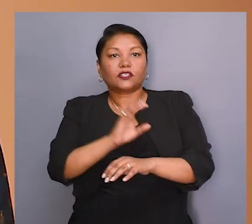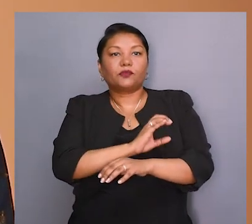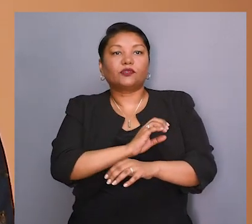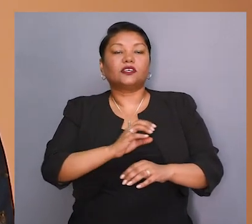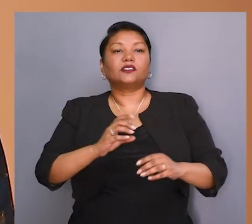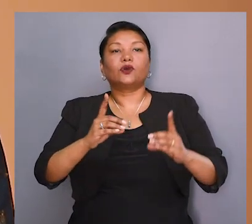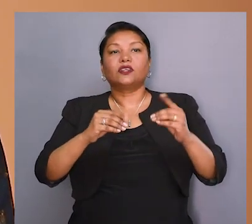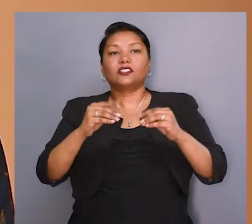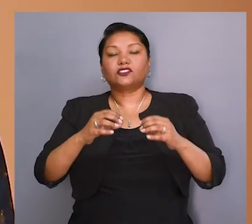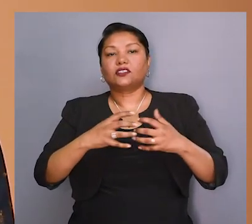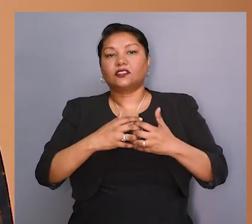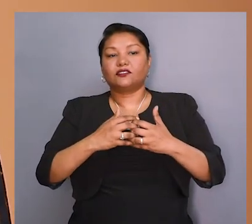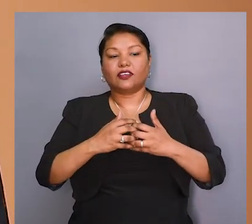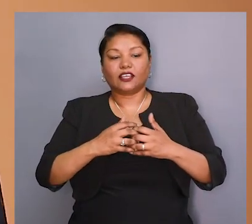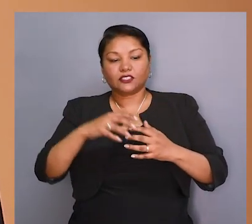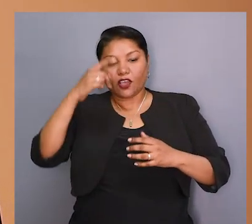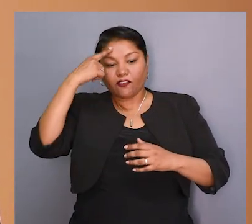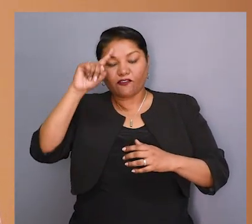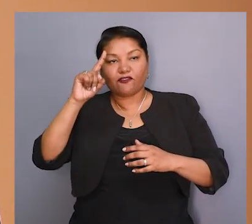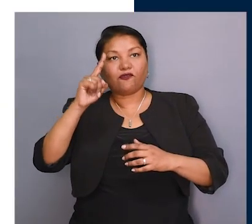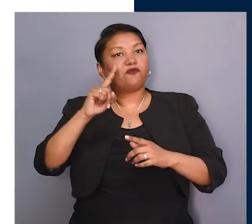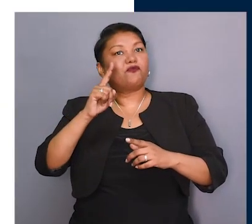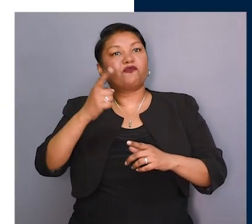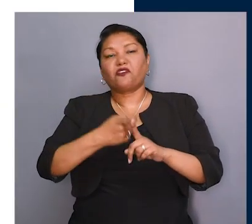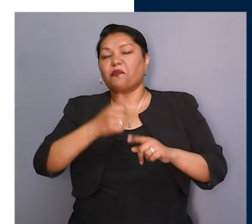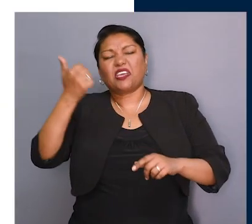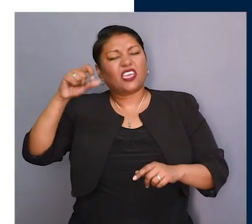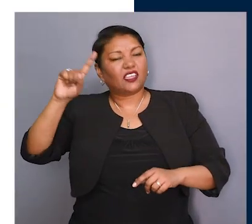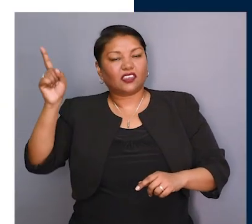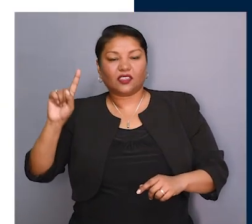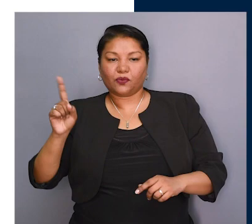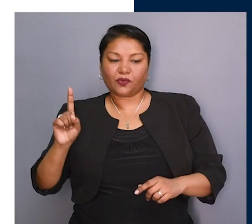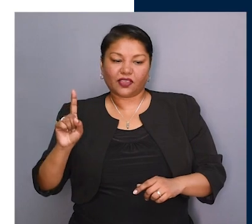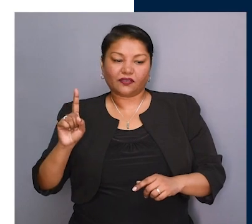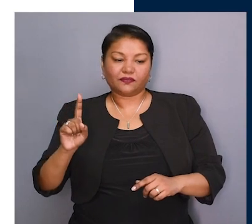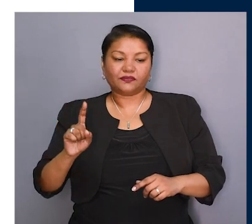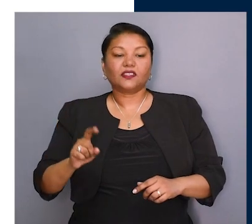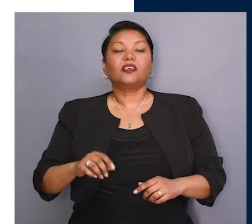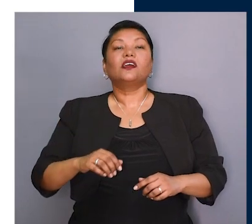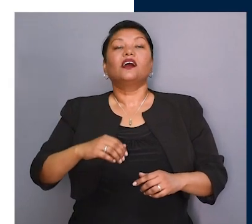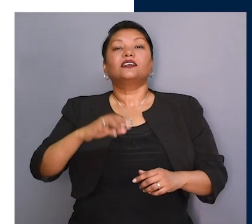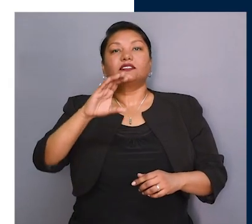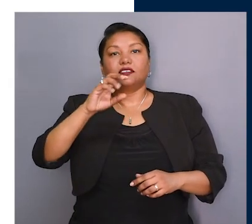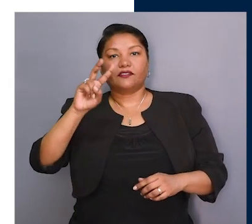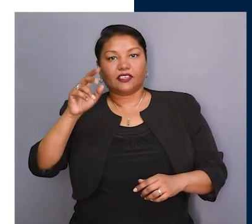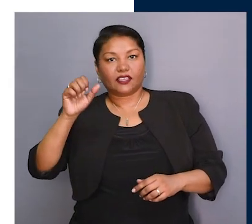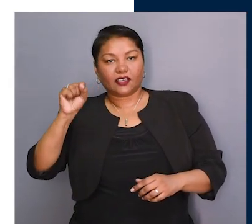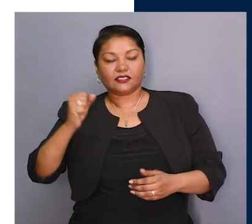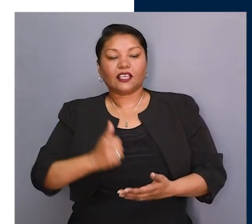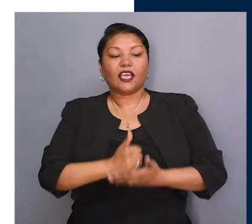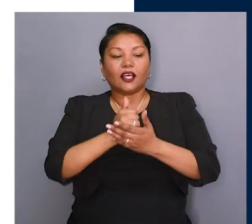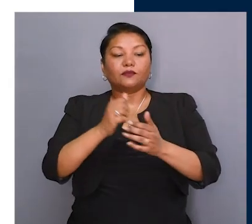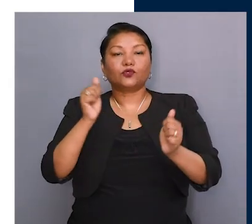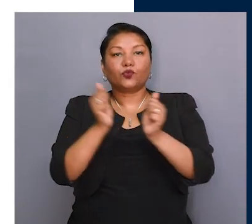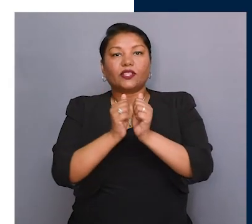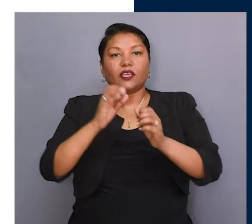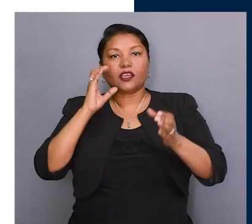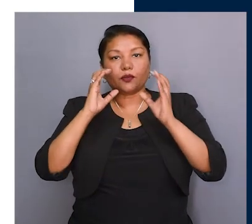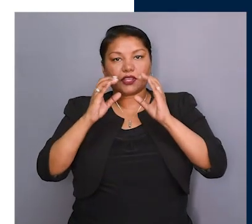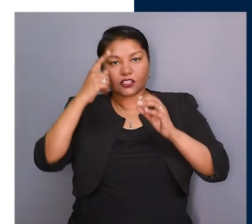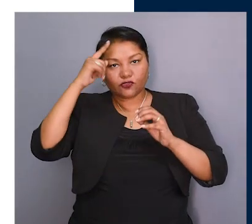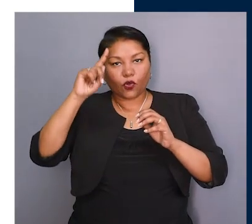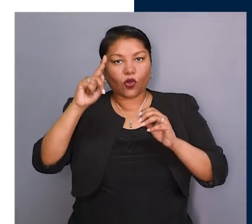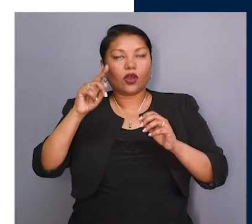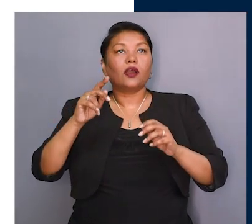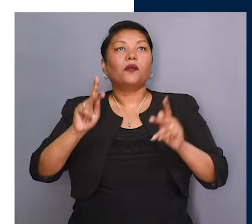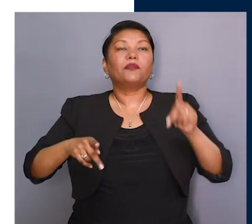devices from virtually anywhere. Among other functions, CVAS assists with communications for persons who